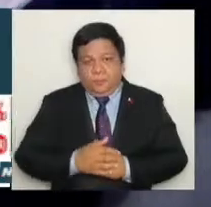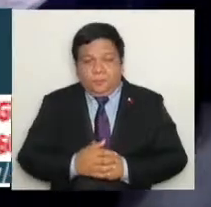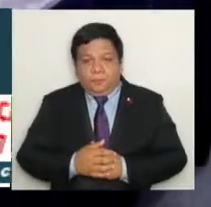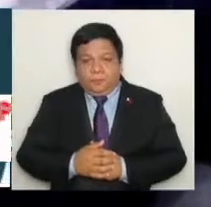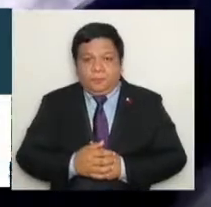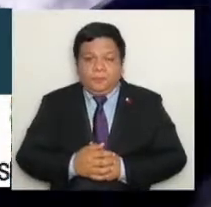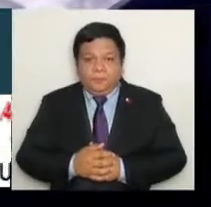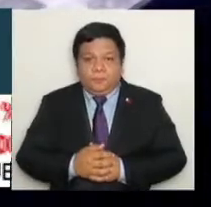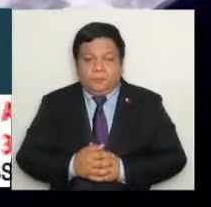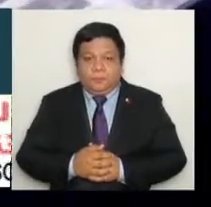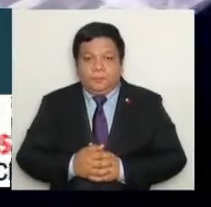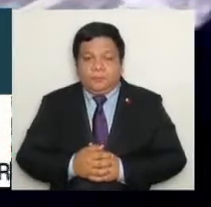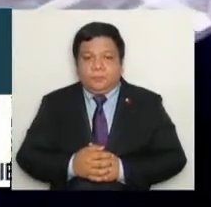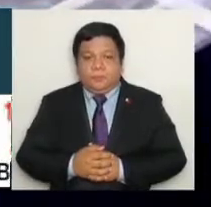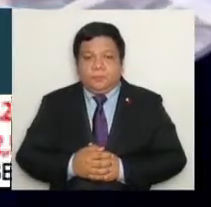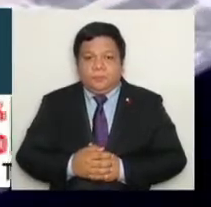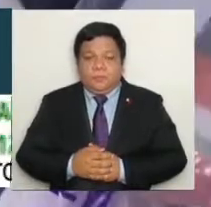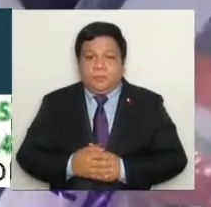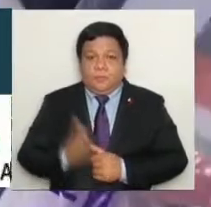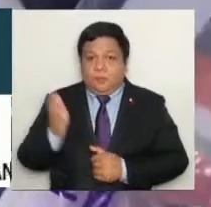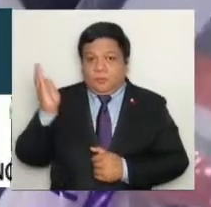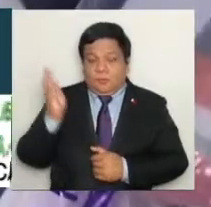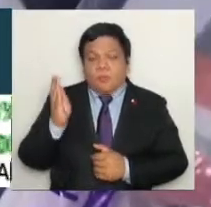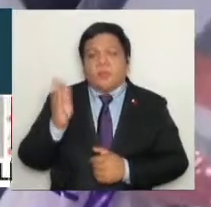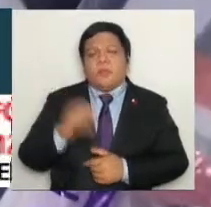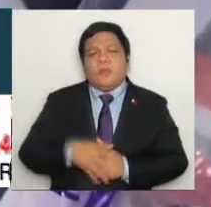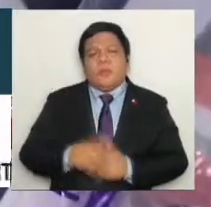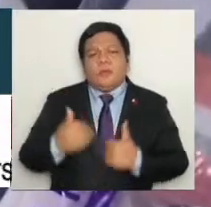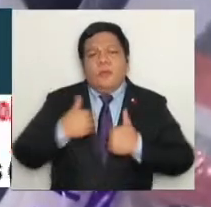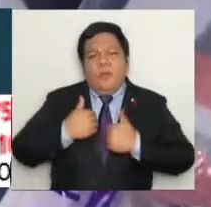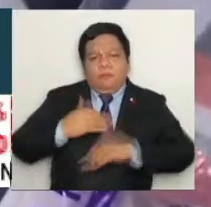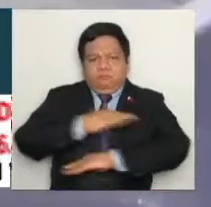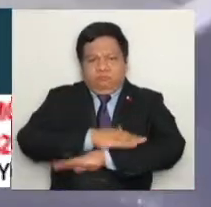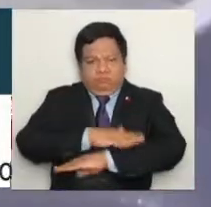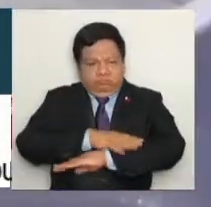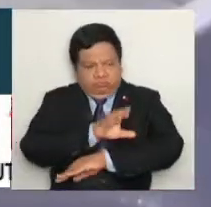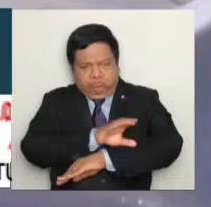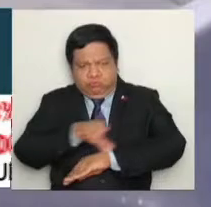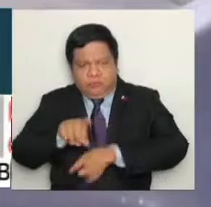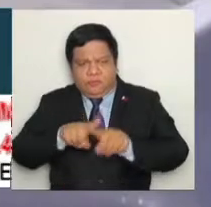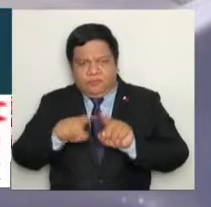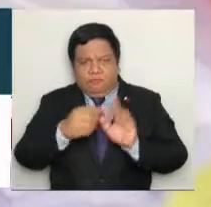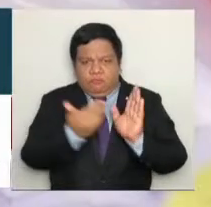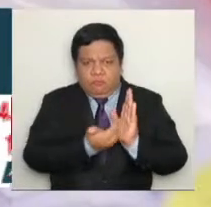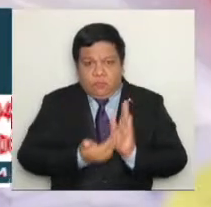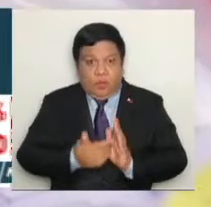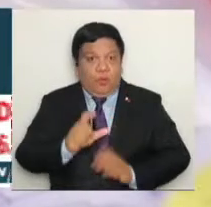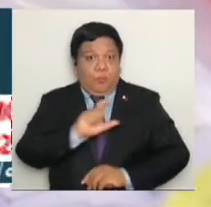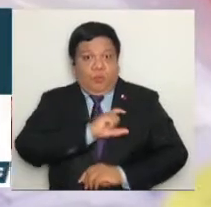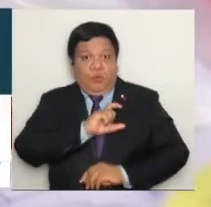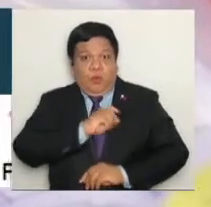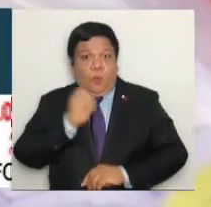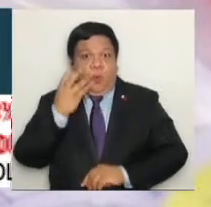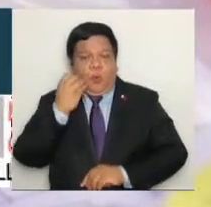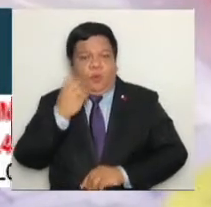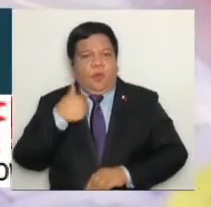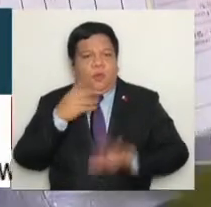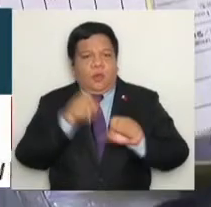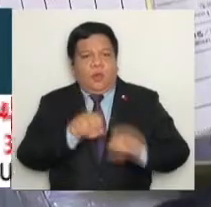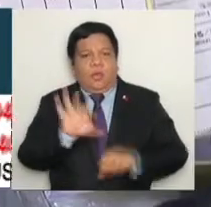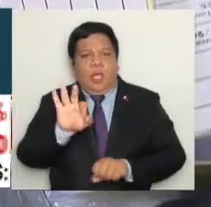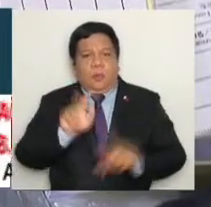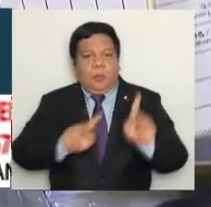A table of evidence was on display as Hong Kong police told a press conference they had arrested 9 people on suspicion